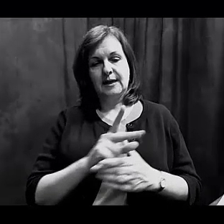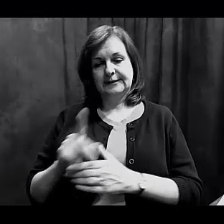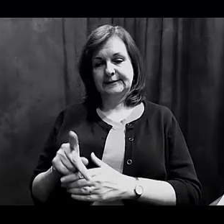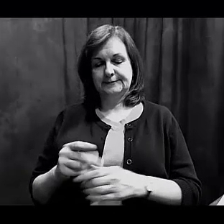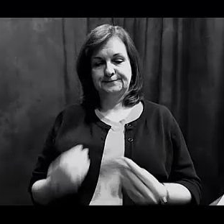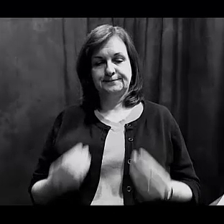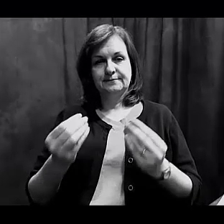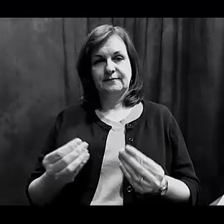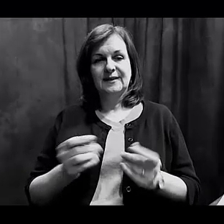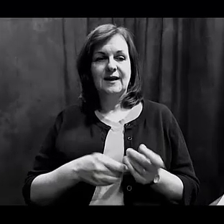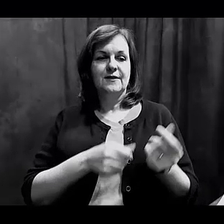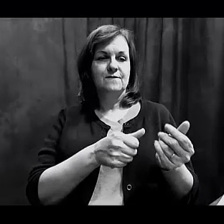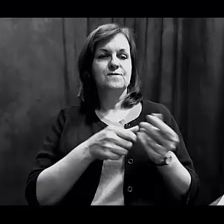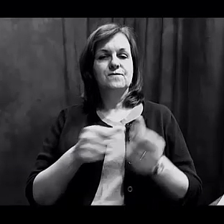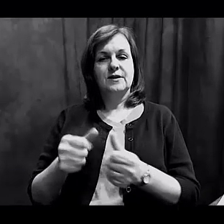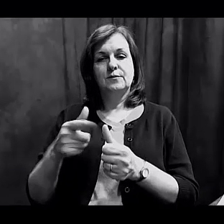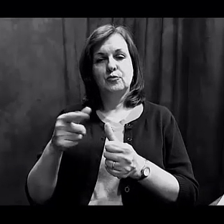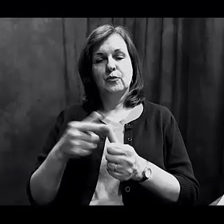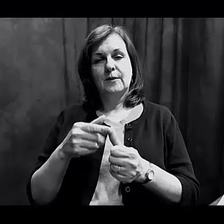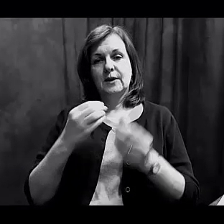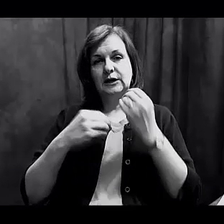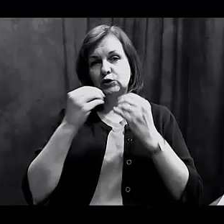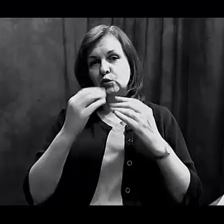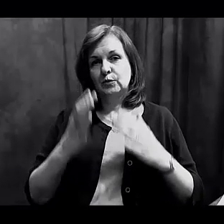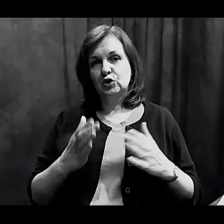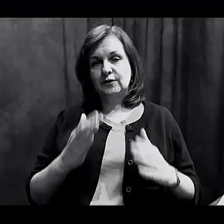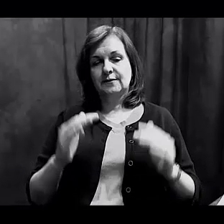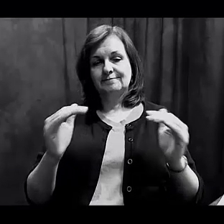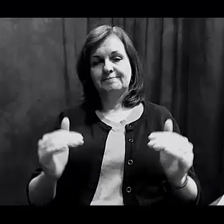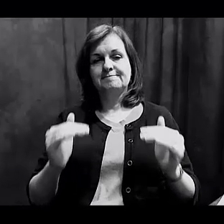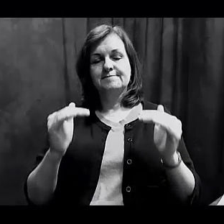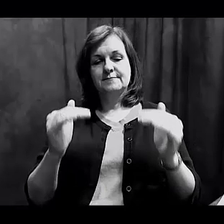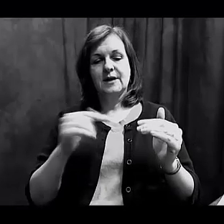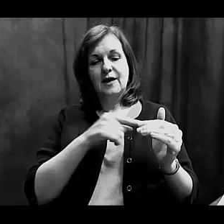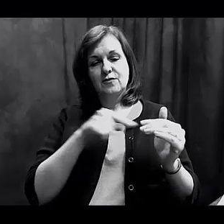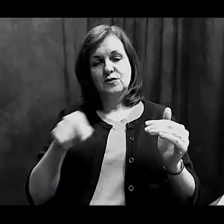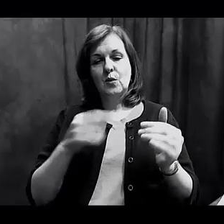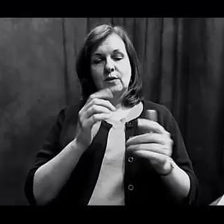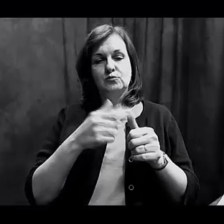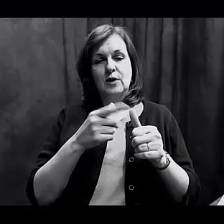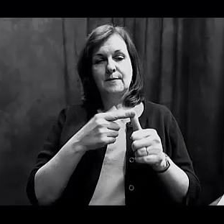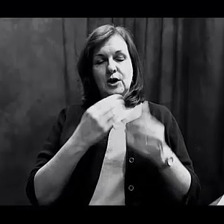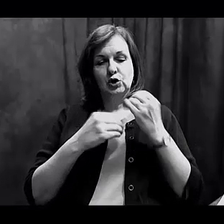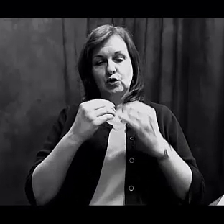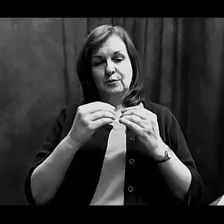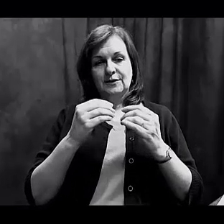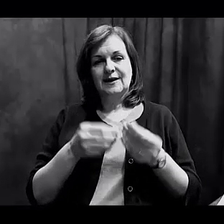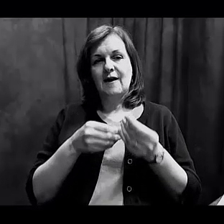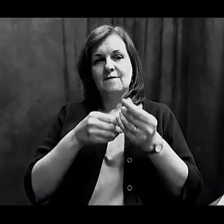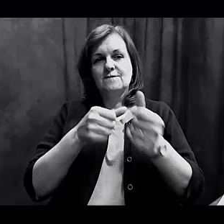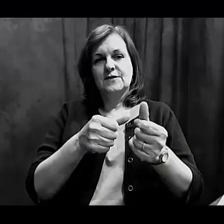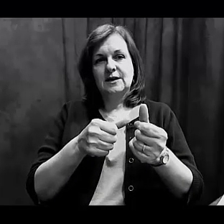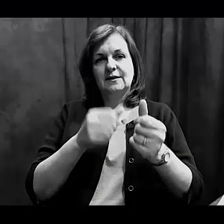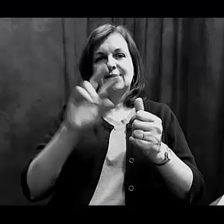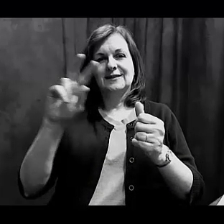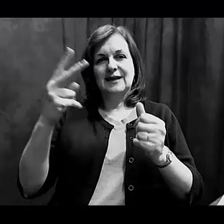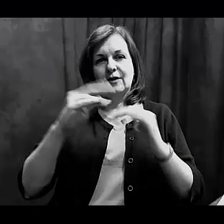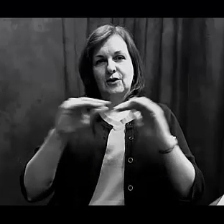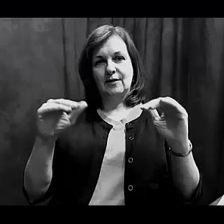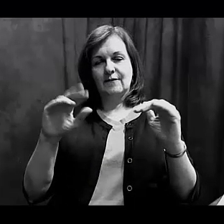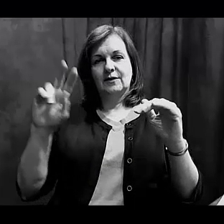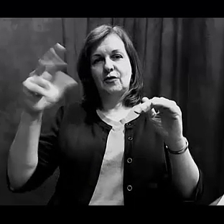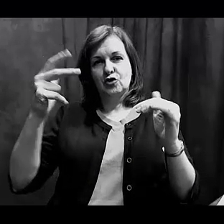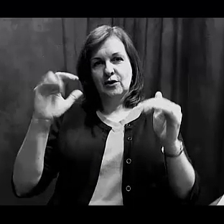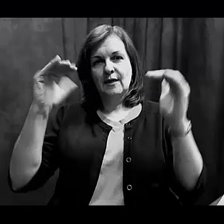bottom that feed the primary consumers, of course. And the primary consumers are feeding the